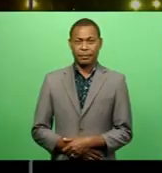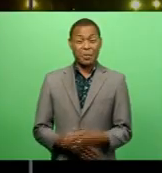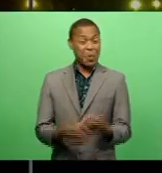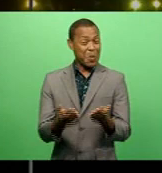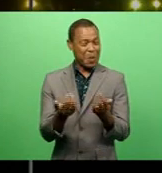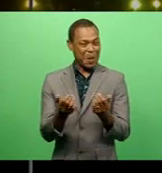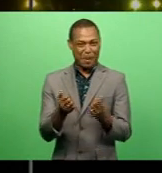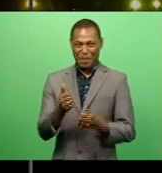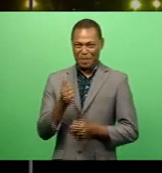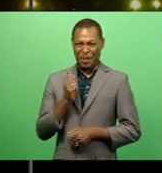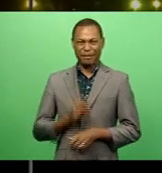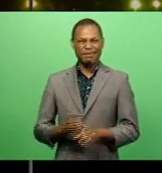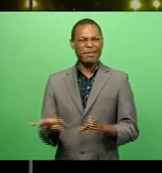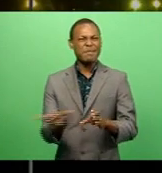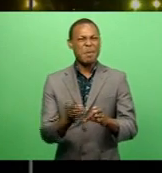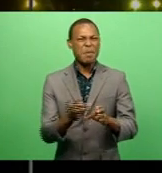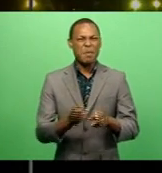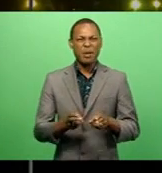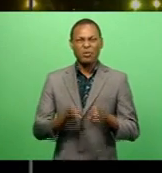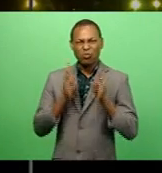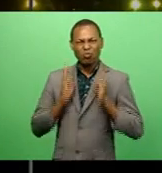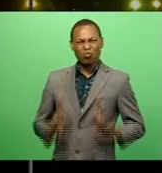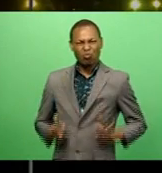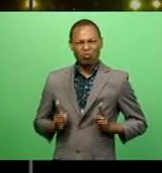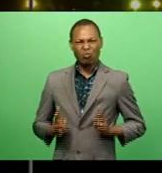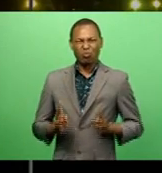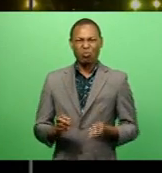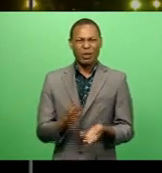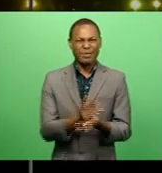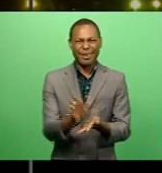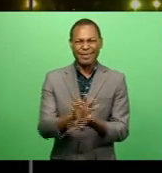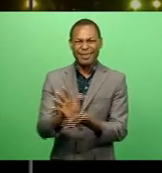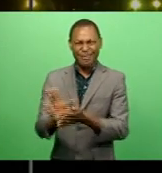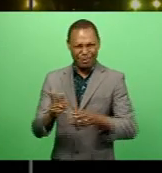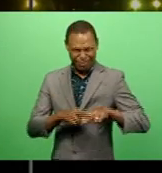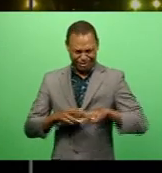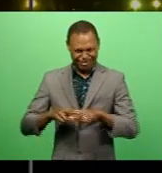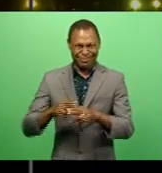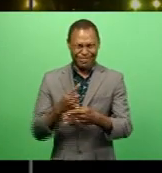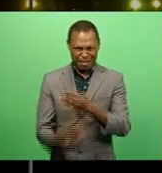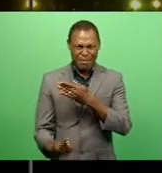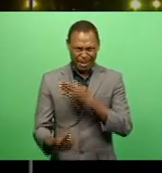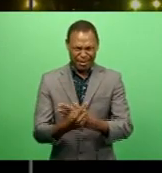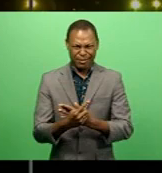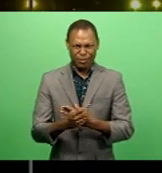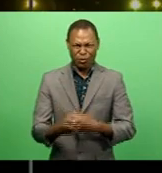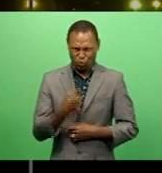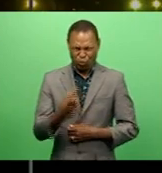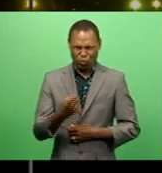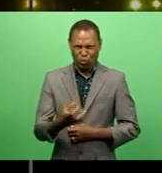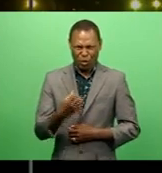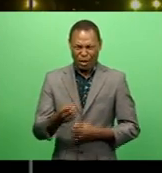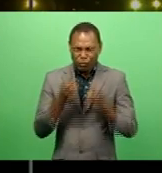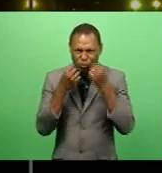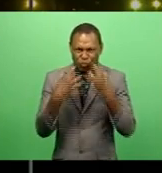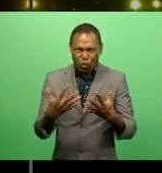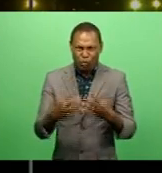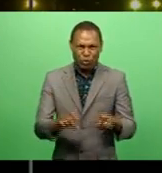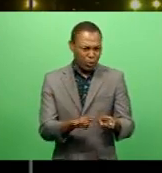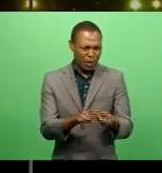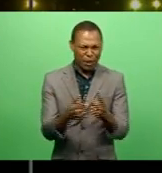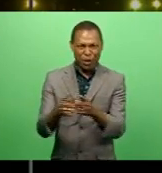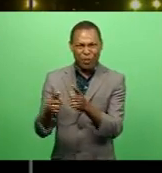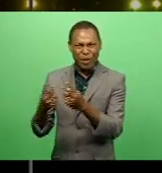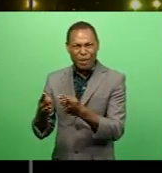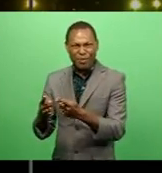Welcome back. A database on human trafficking cases in Fiji is expected to be rolled out soon. With different authorities having their own